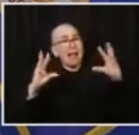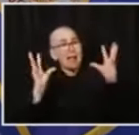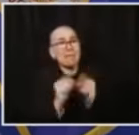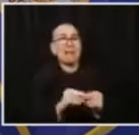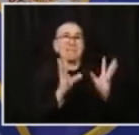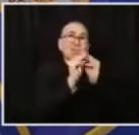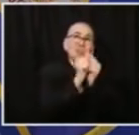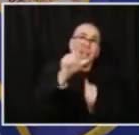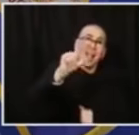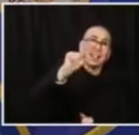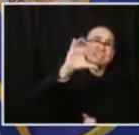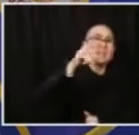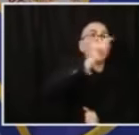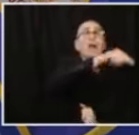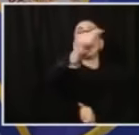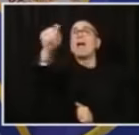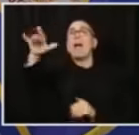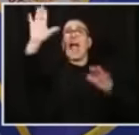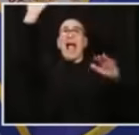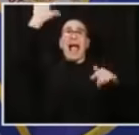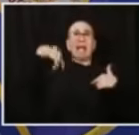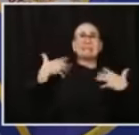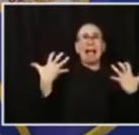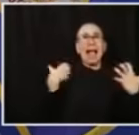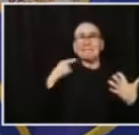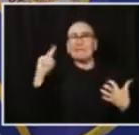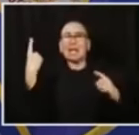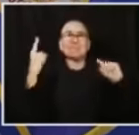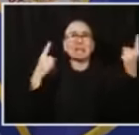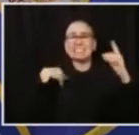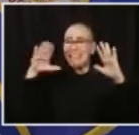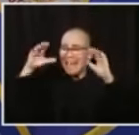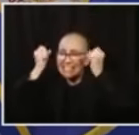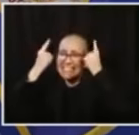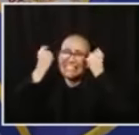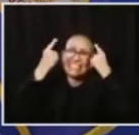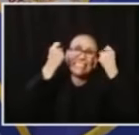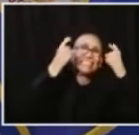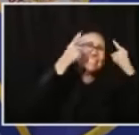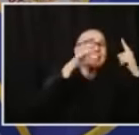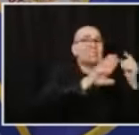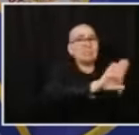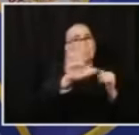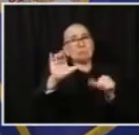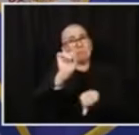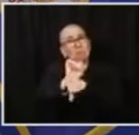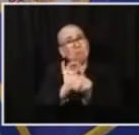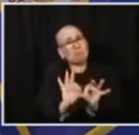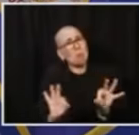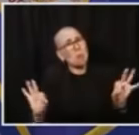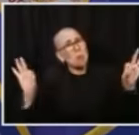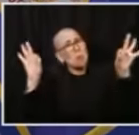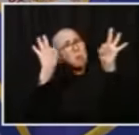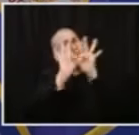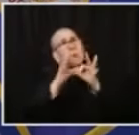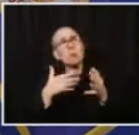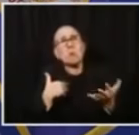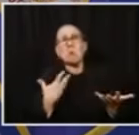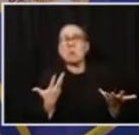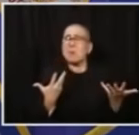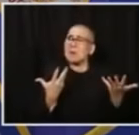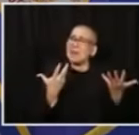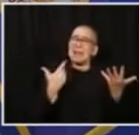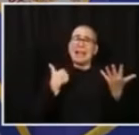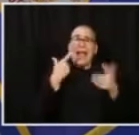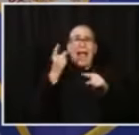vaccine. And that's great. We also know that we will not be able to vaccinate all that we want to right away. So we